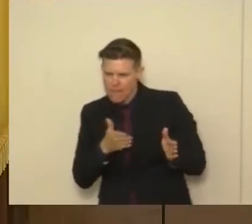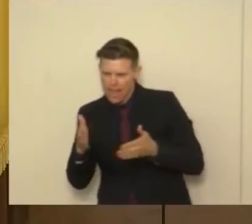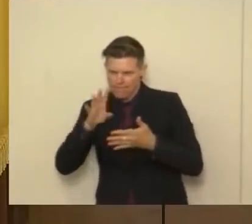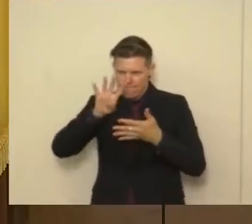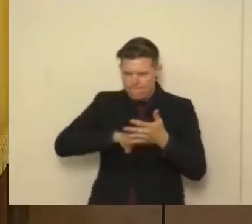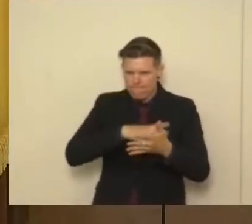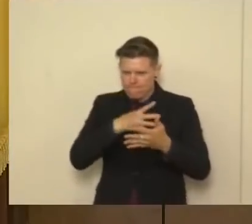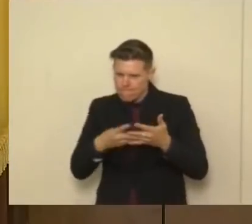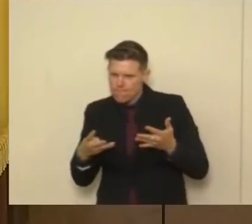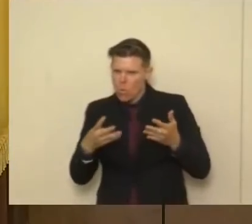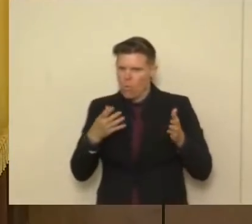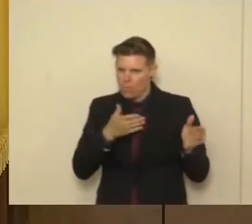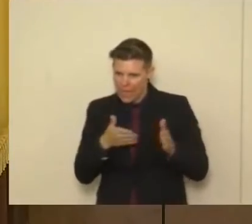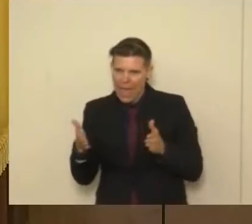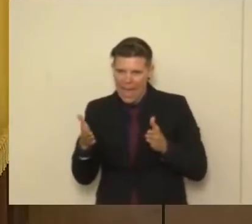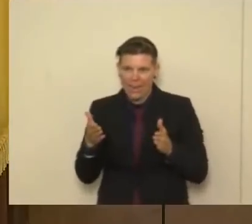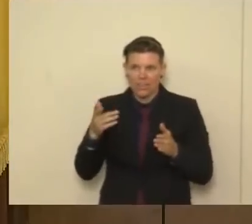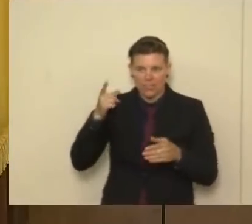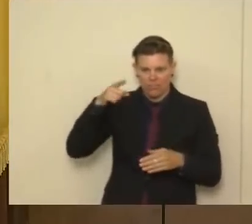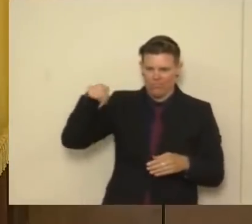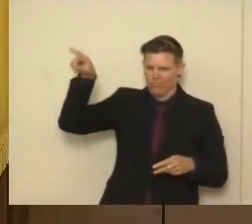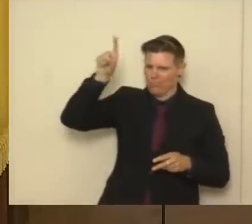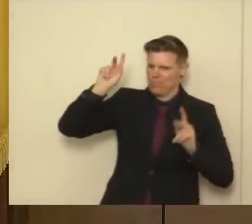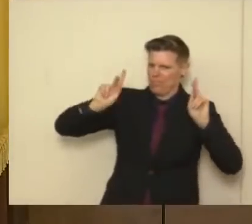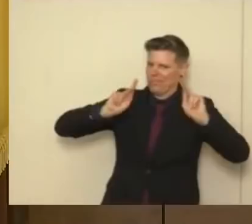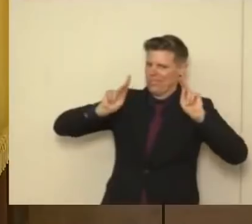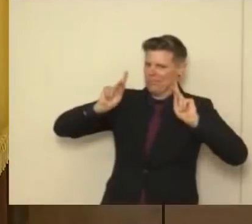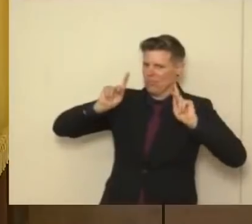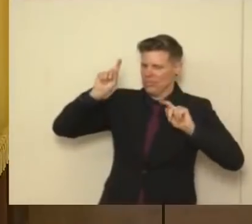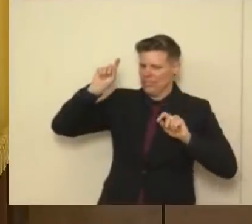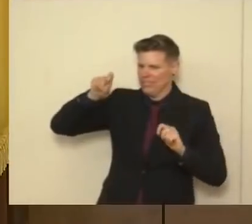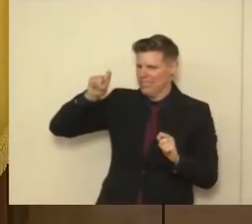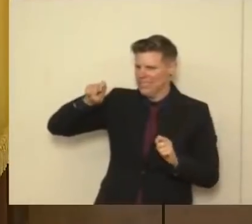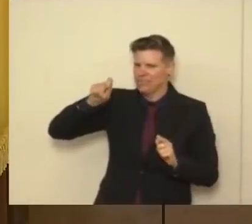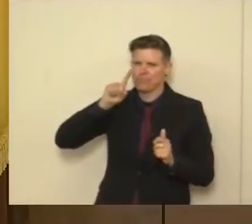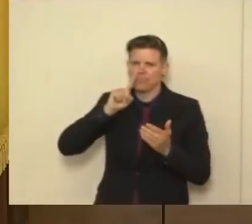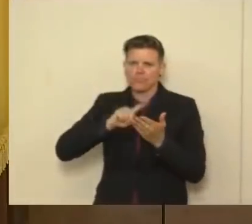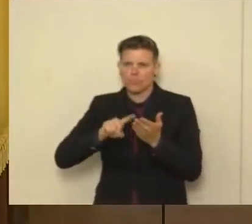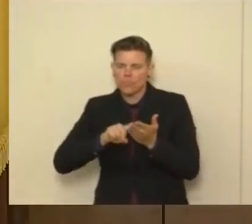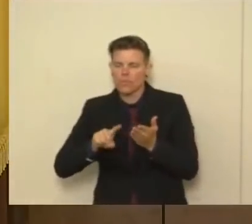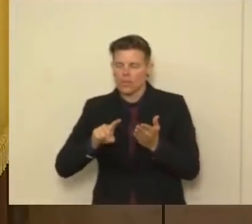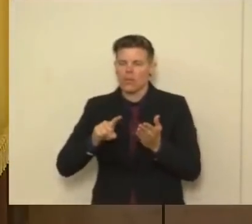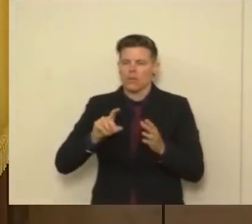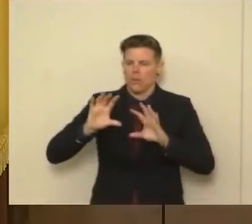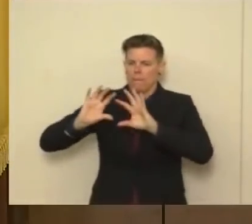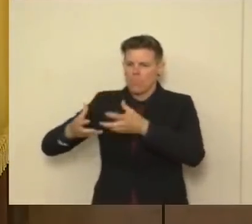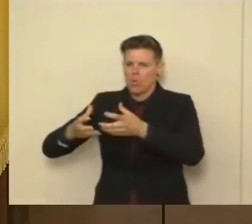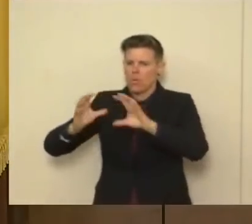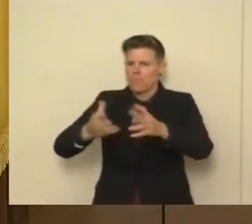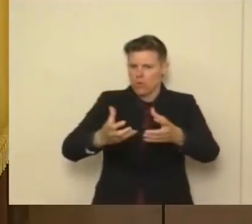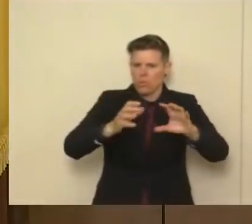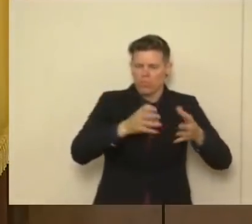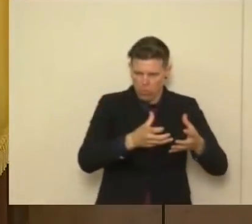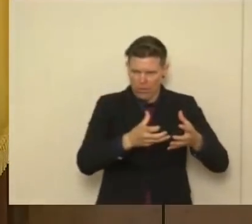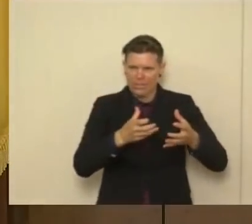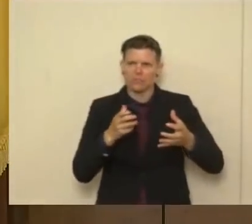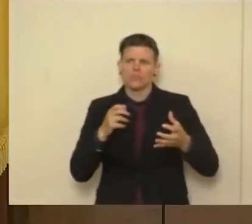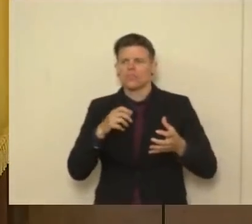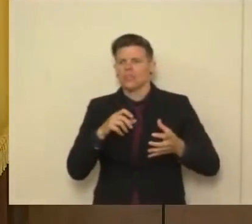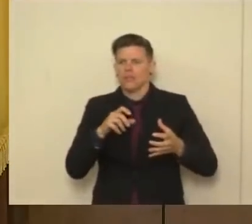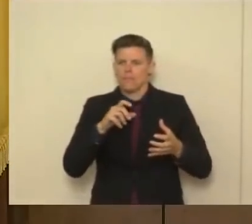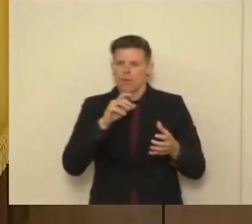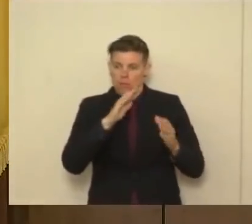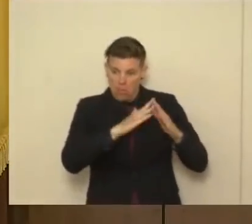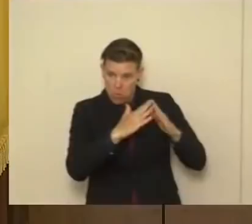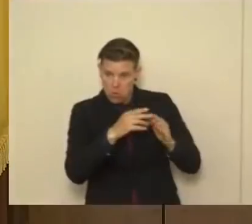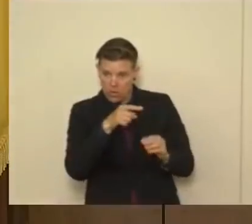They need research. I want to test out pooling. I want to figure out what we know about what our maybe safer communities are and why. But only